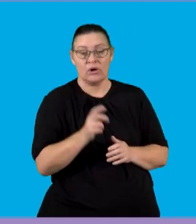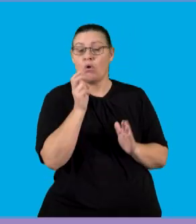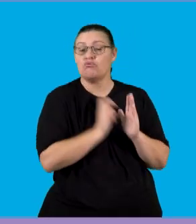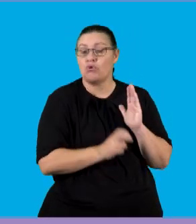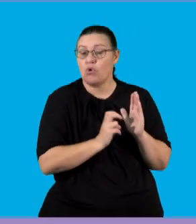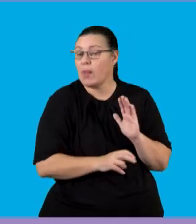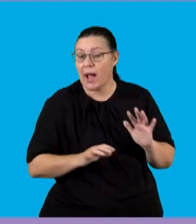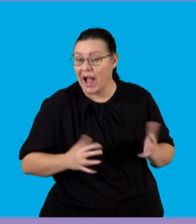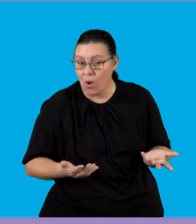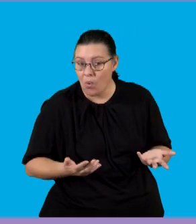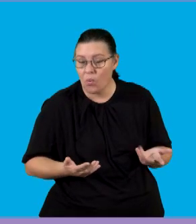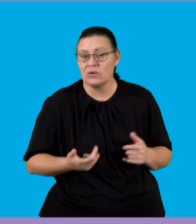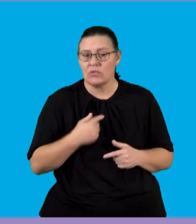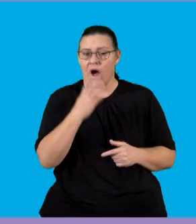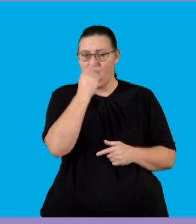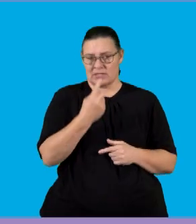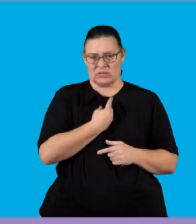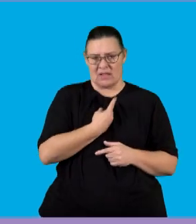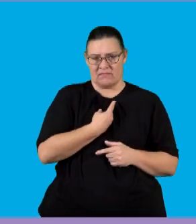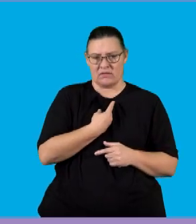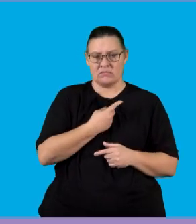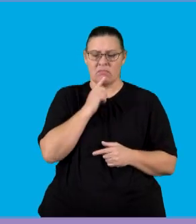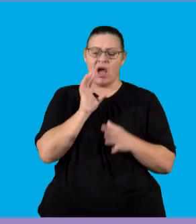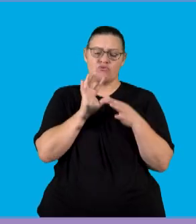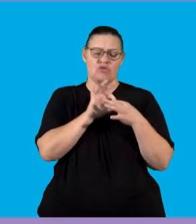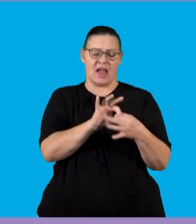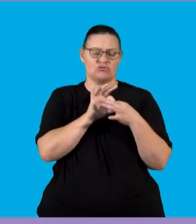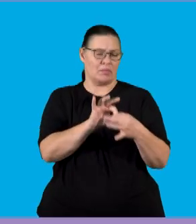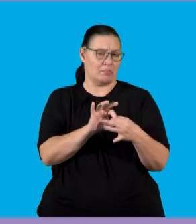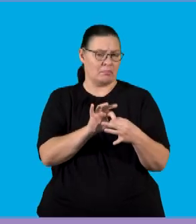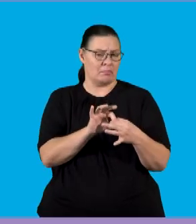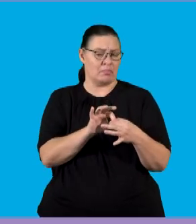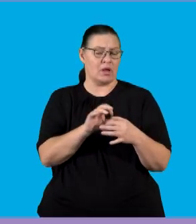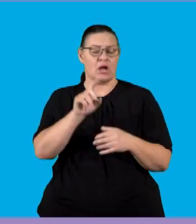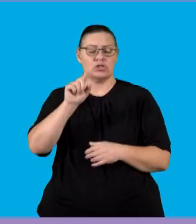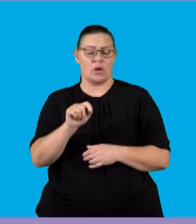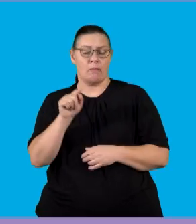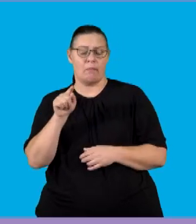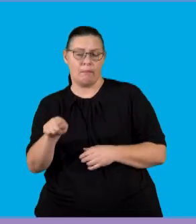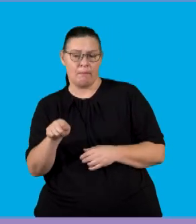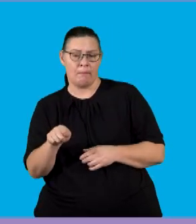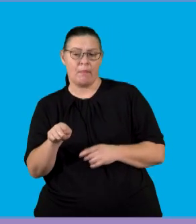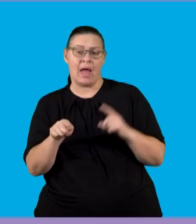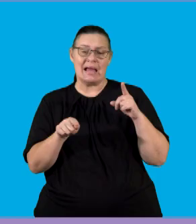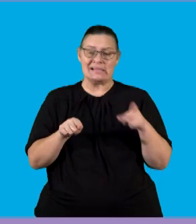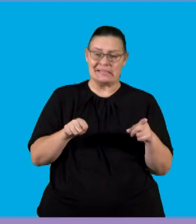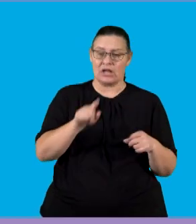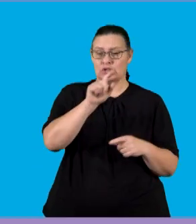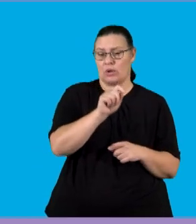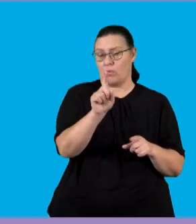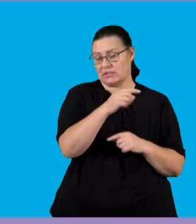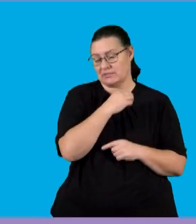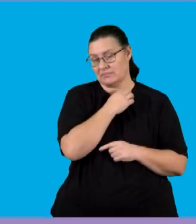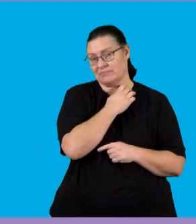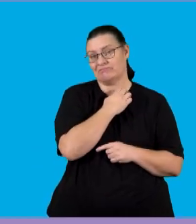And that rule is going to be obtained by now asking ourselves that what is the relationship between the term number and